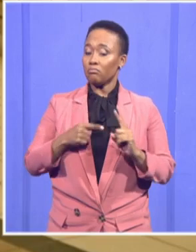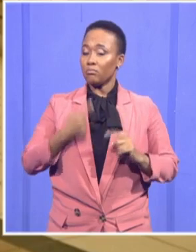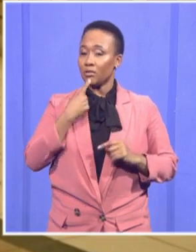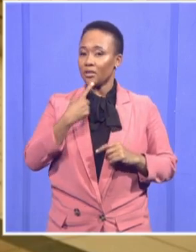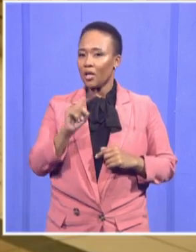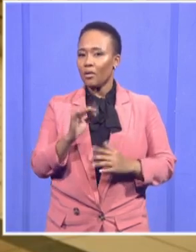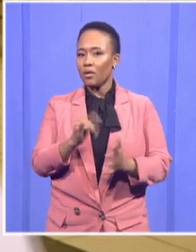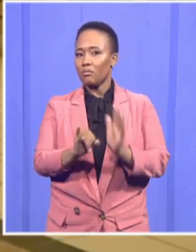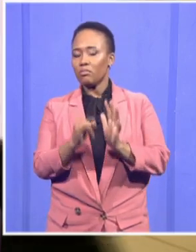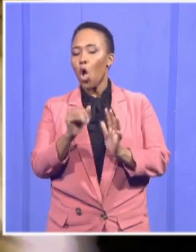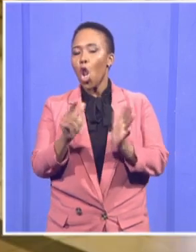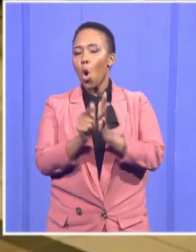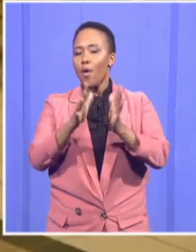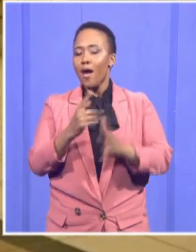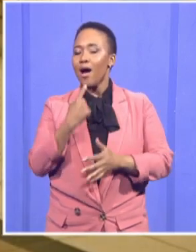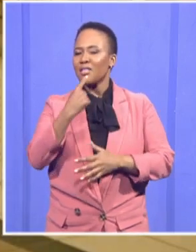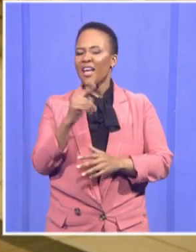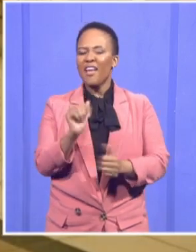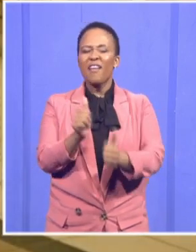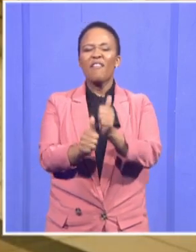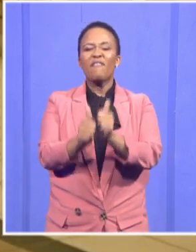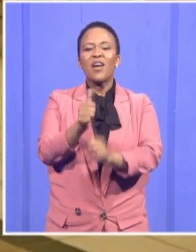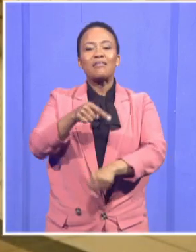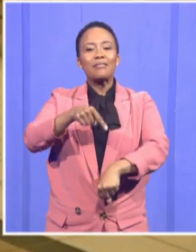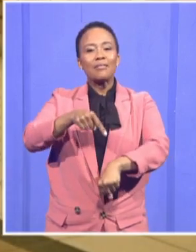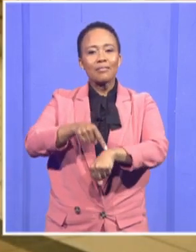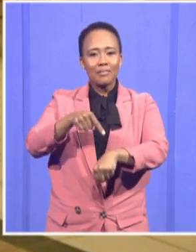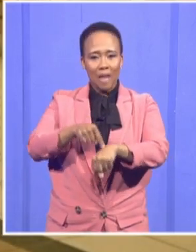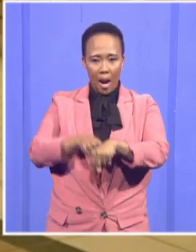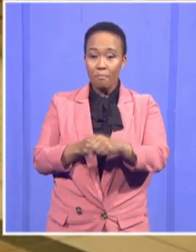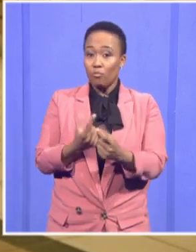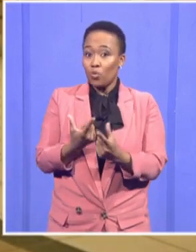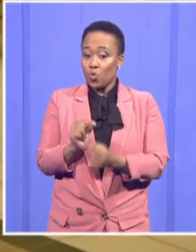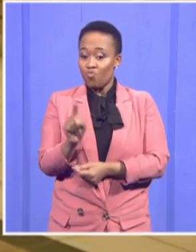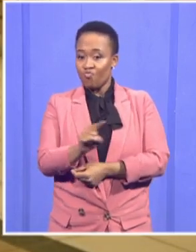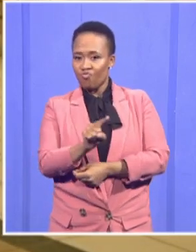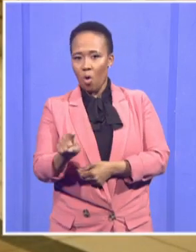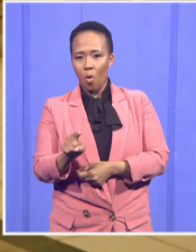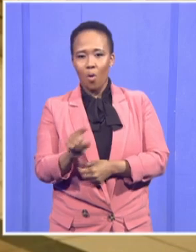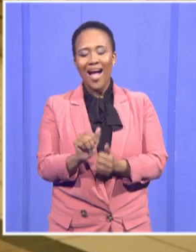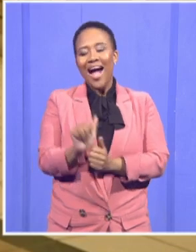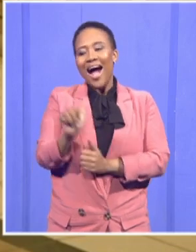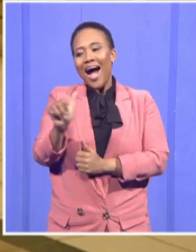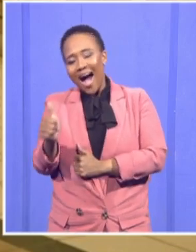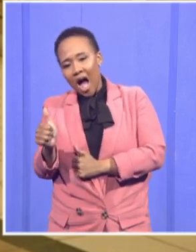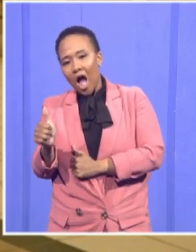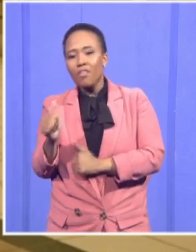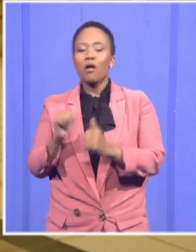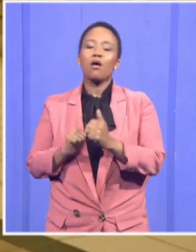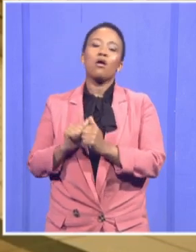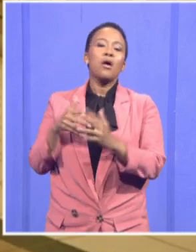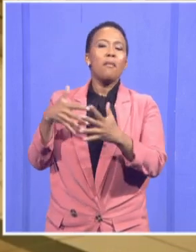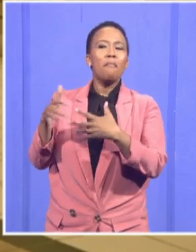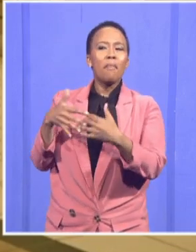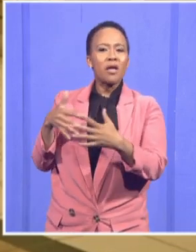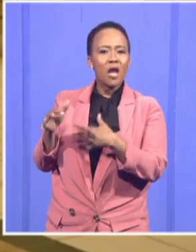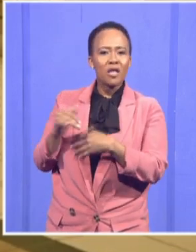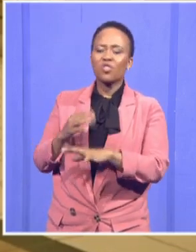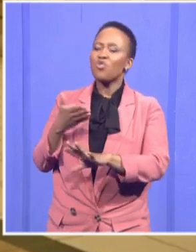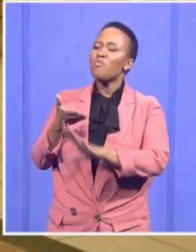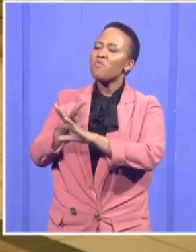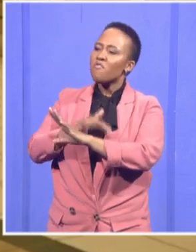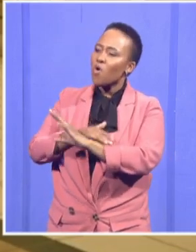first-time, he's a first-time offender. He has no other outstanding matters or previous convictions. His